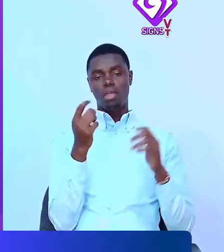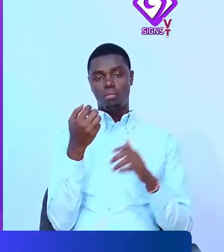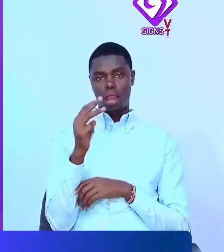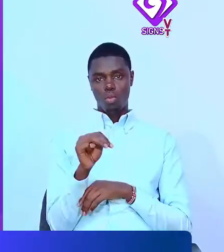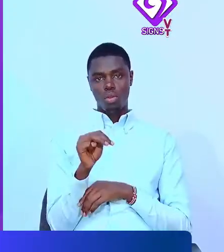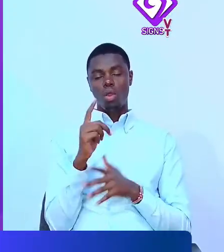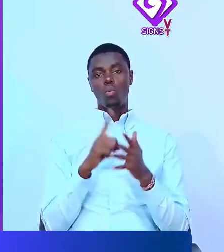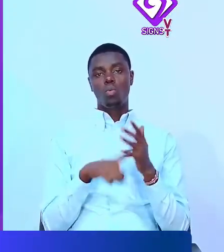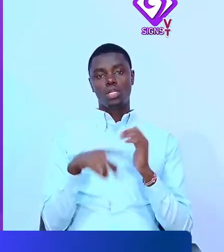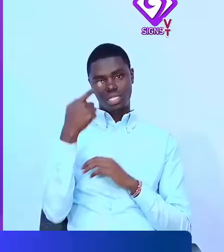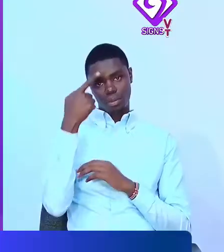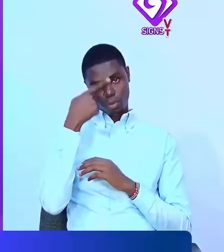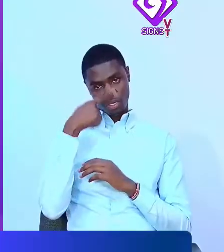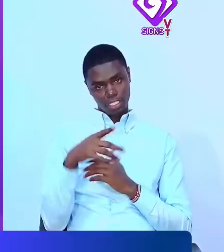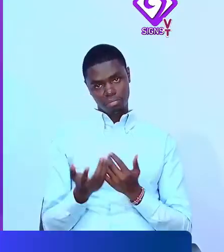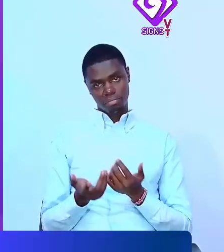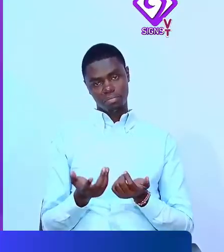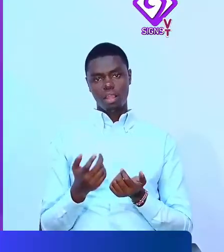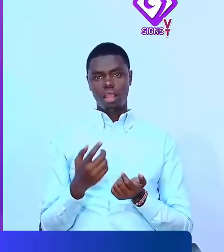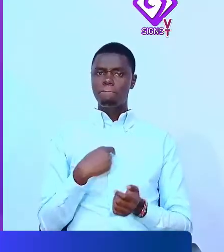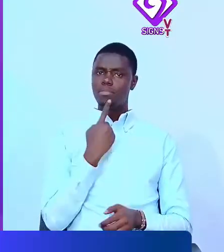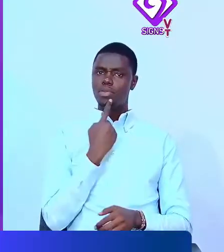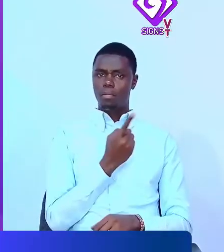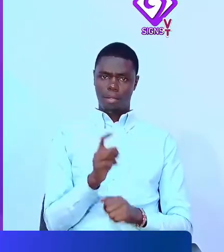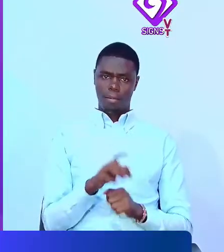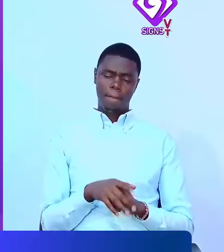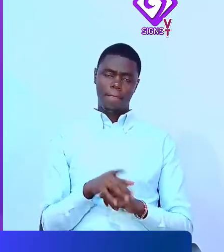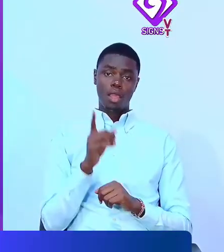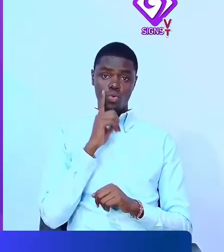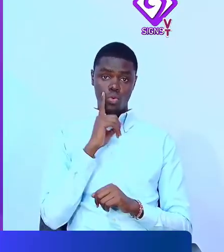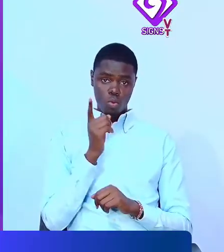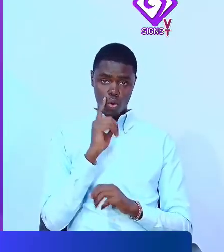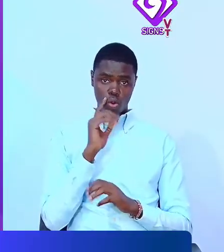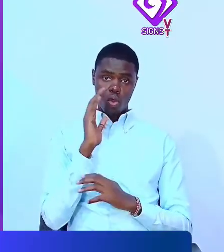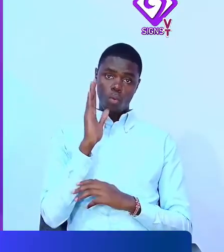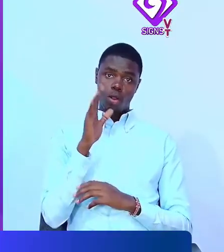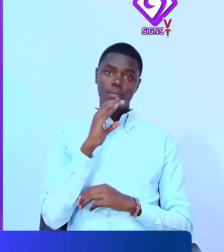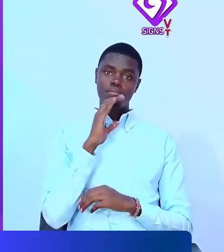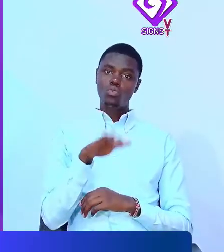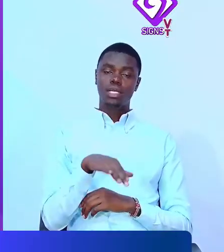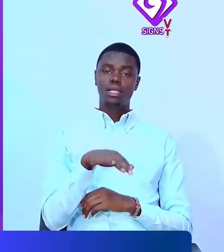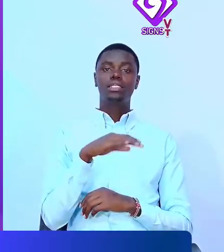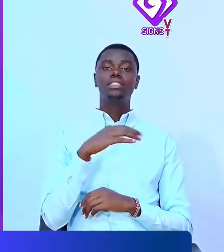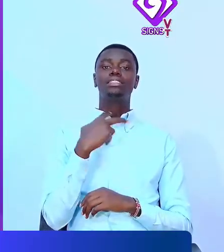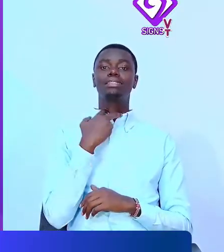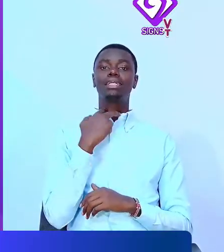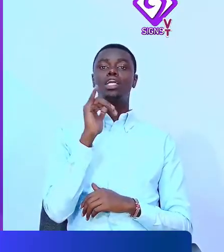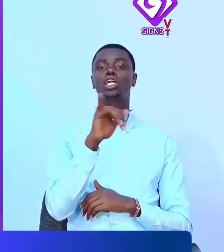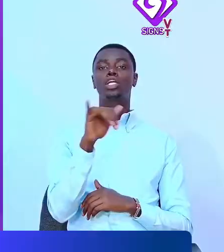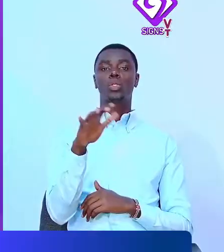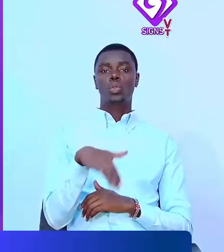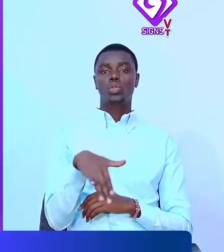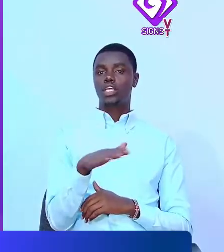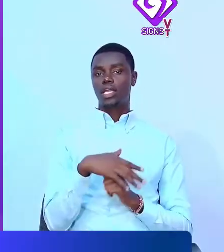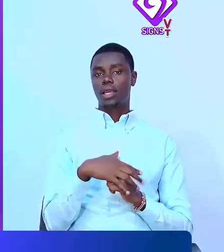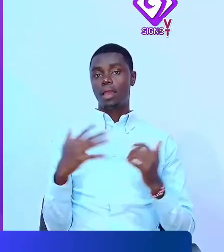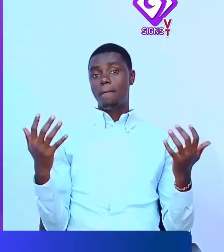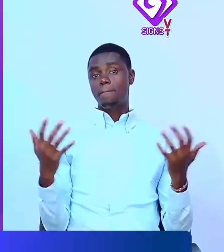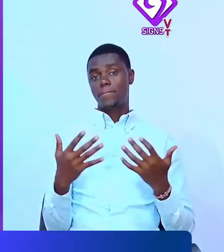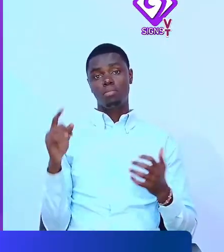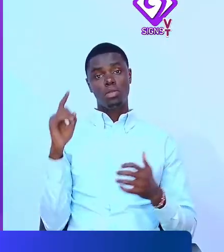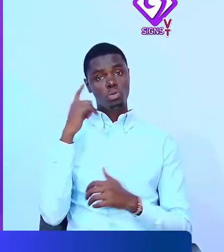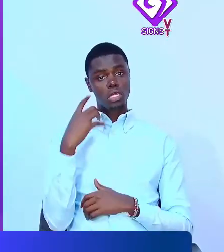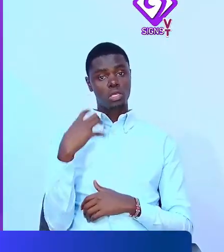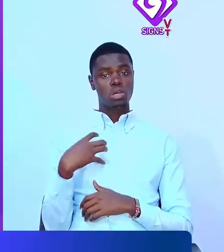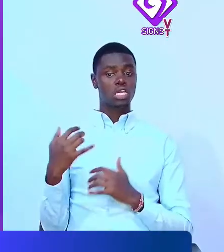is the policy? And let me tell you what, tomorrow it will be your son stuck in those areas. Maybe you think you are